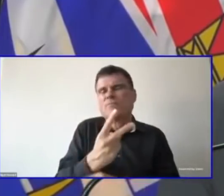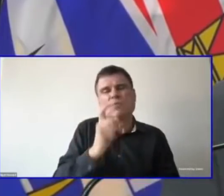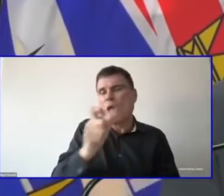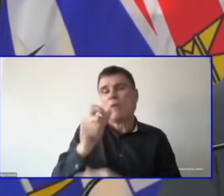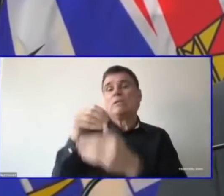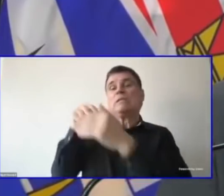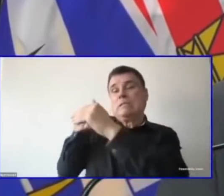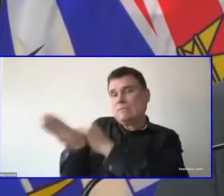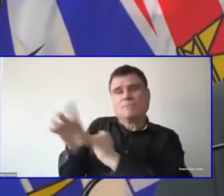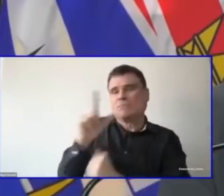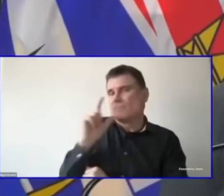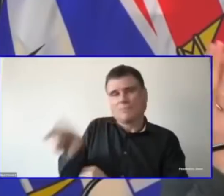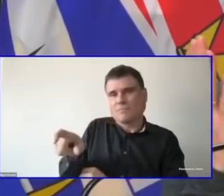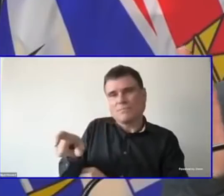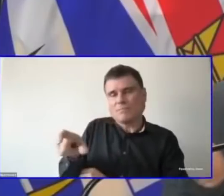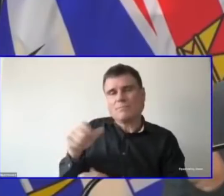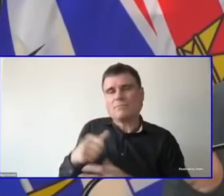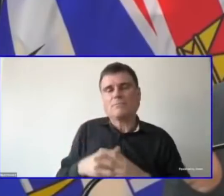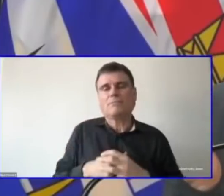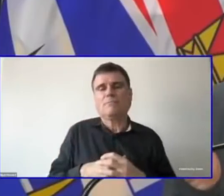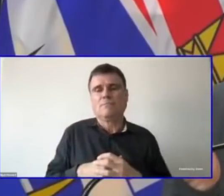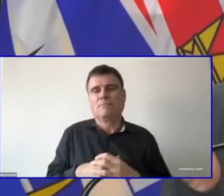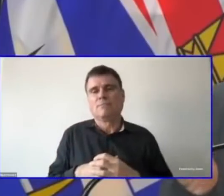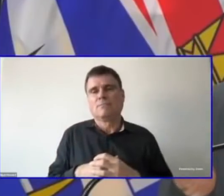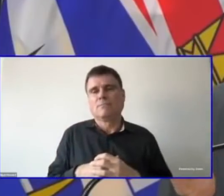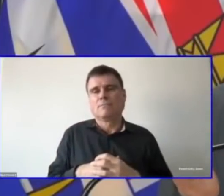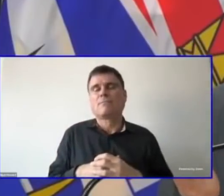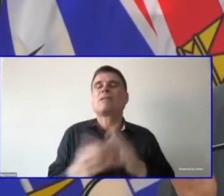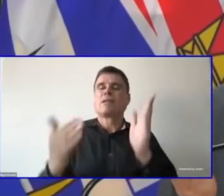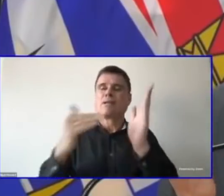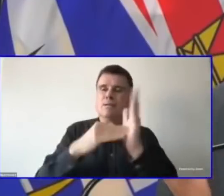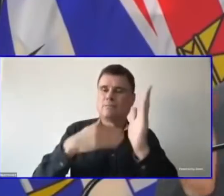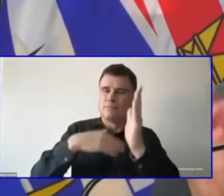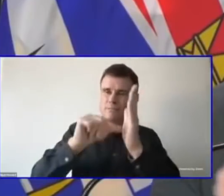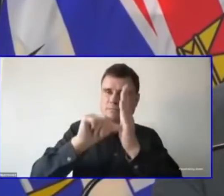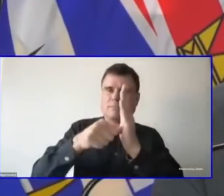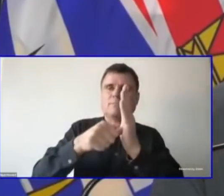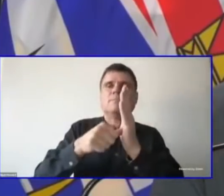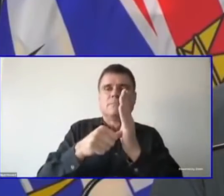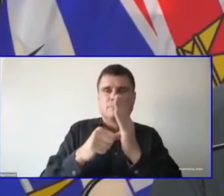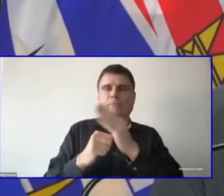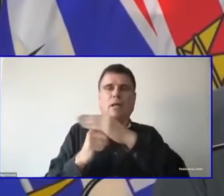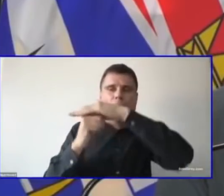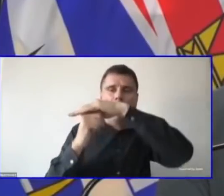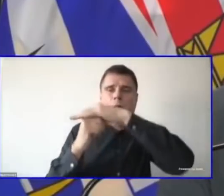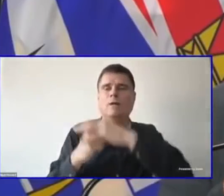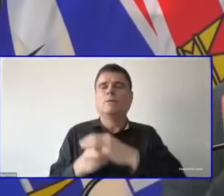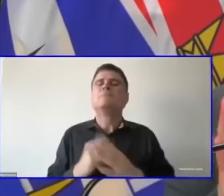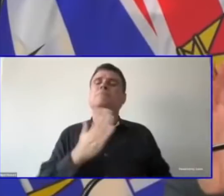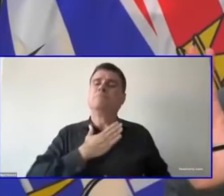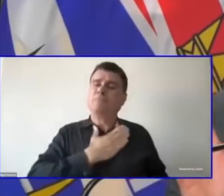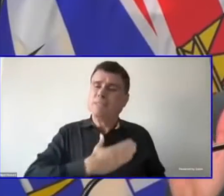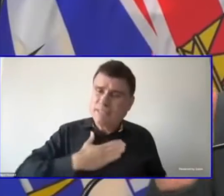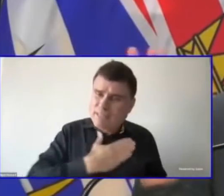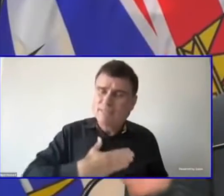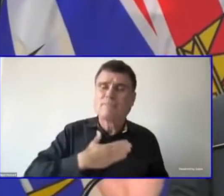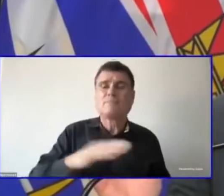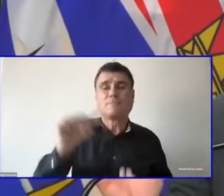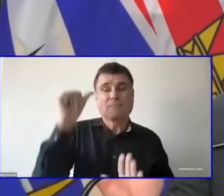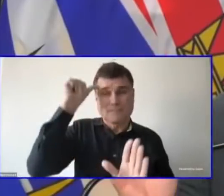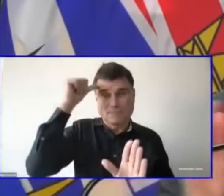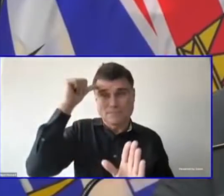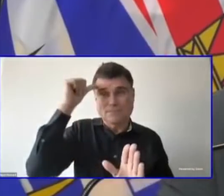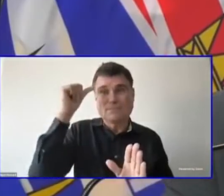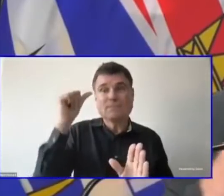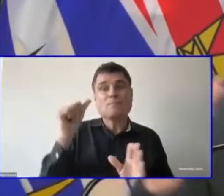environments. And everybody, I'm appealing to you again now. We need to take a step back and recognize we're dealing with something that